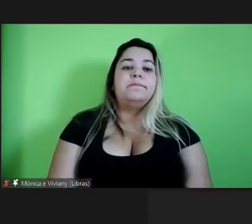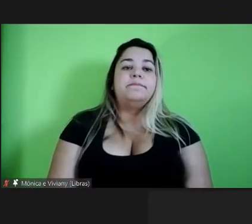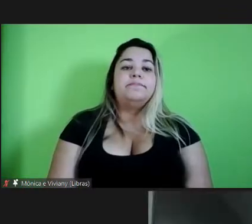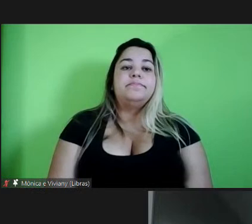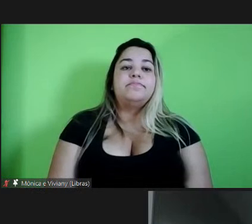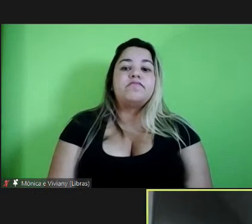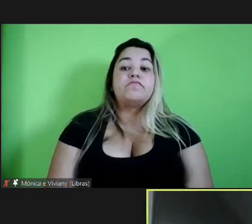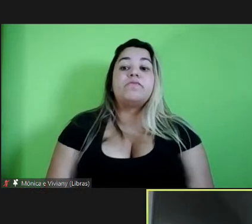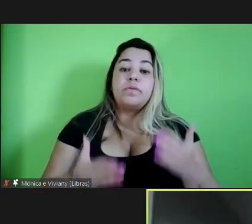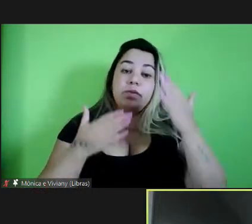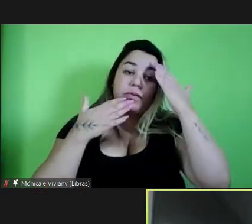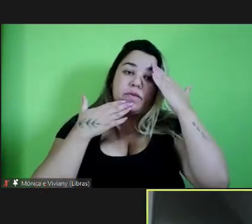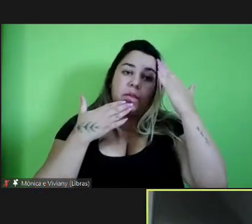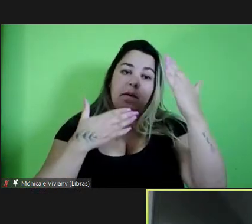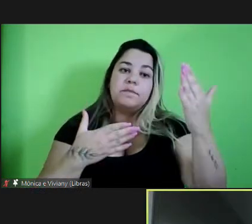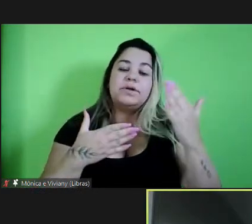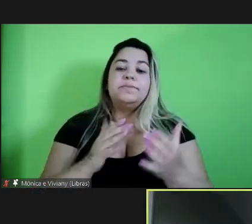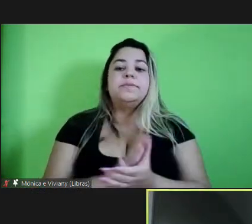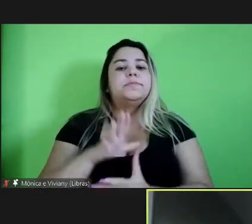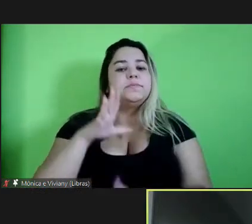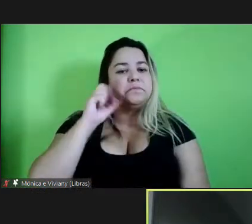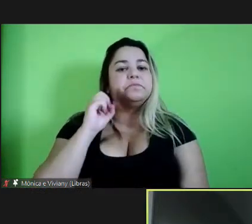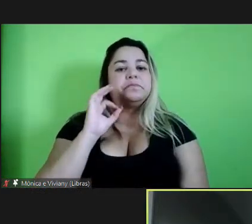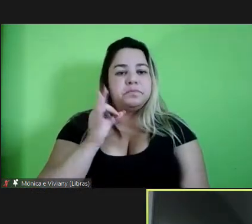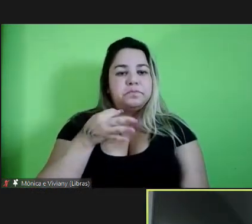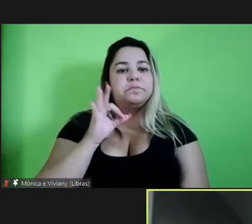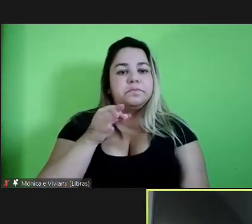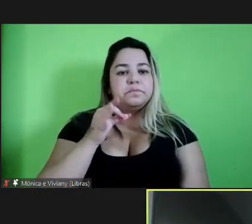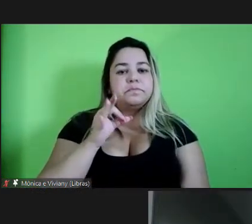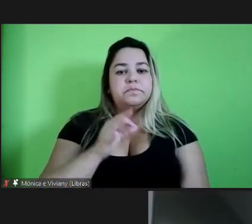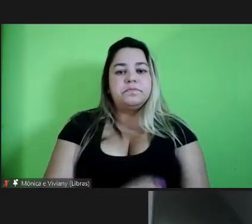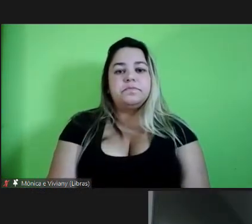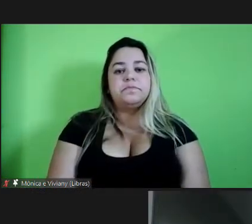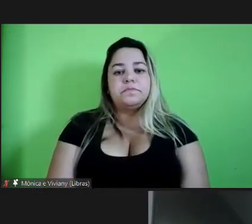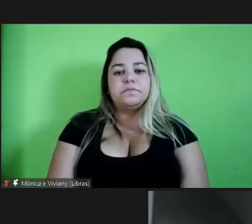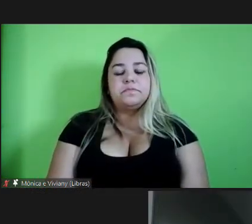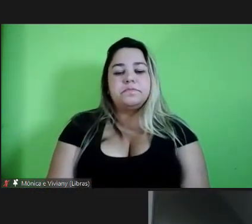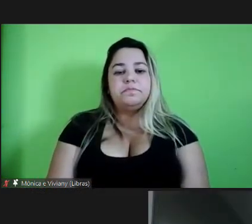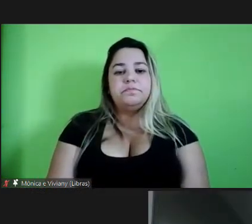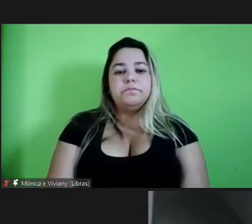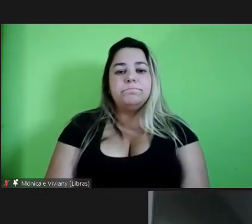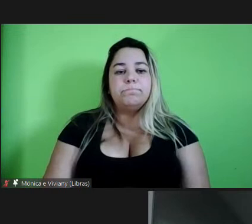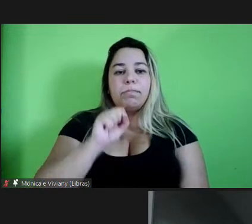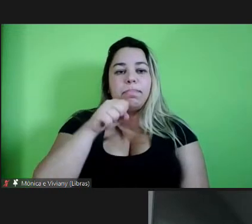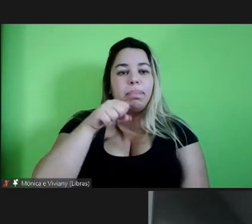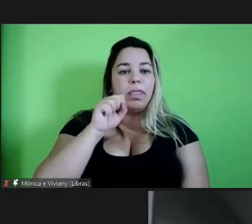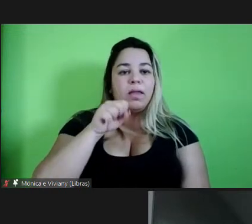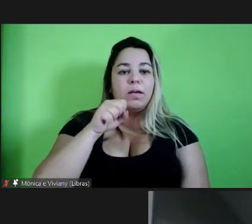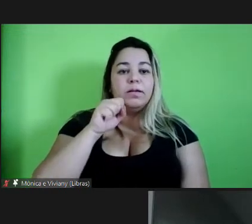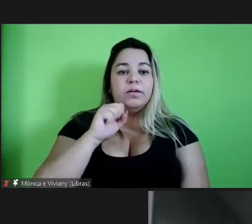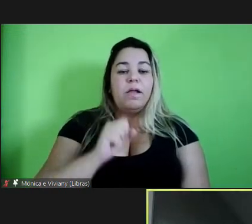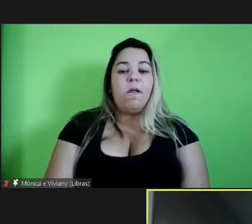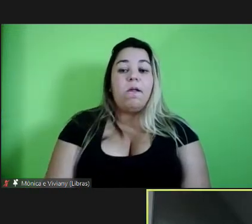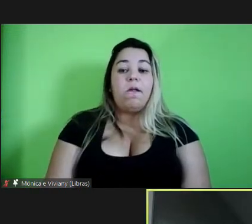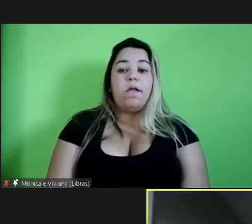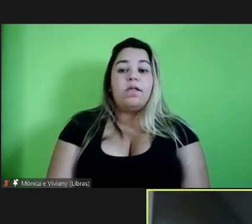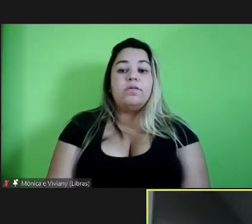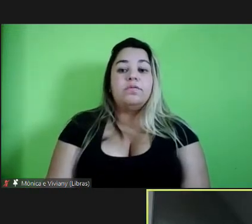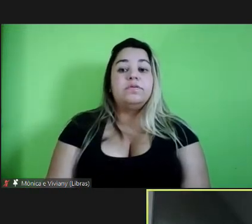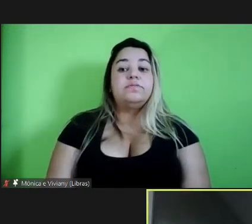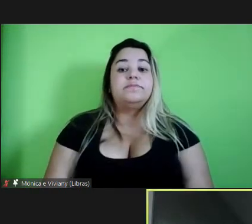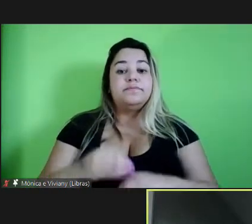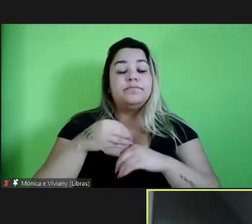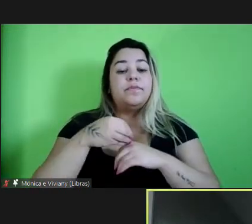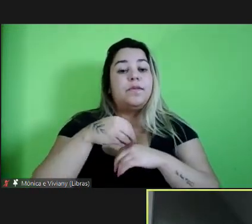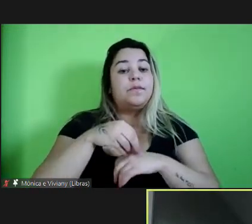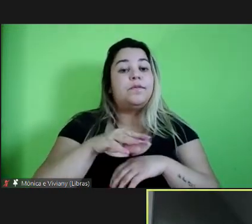Patricia. Thank you very much. Can you hear me well? Yes, we can.